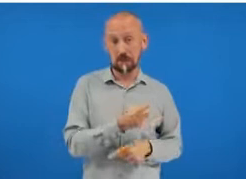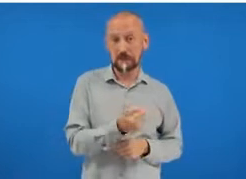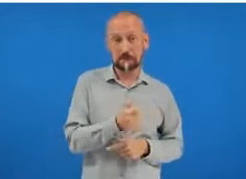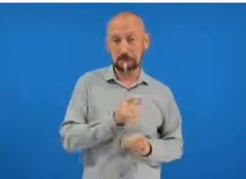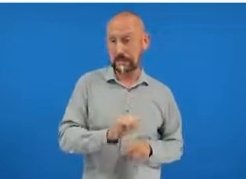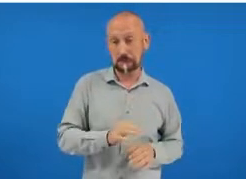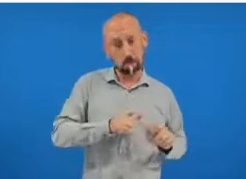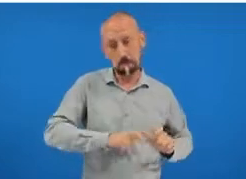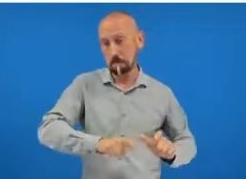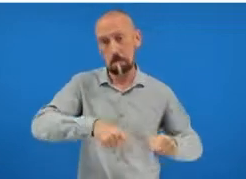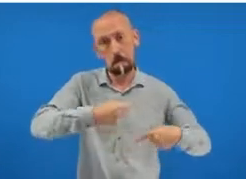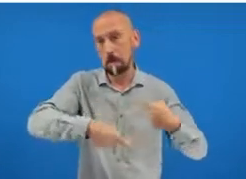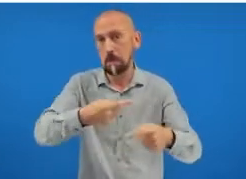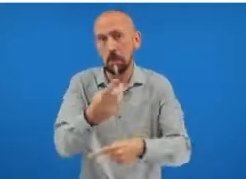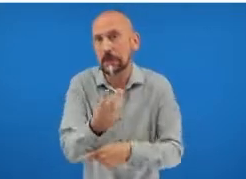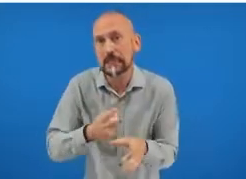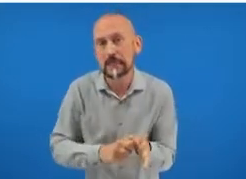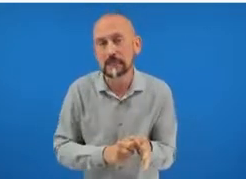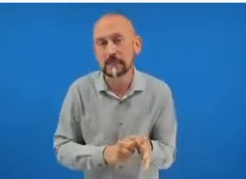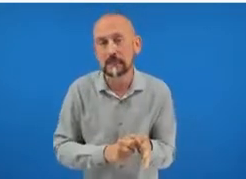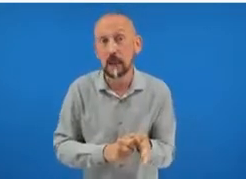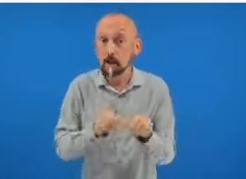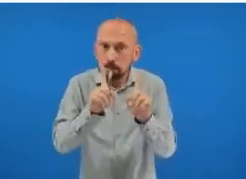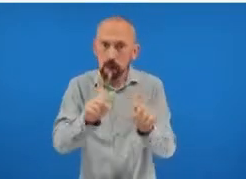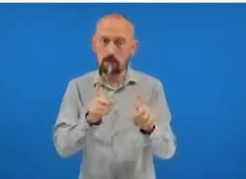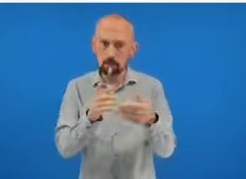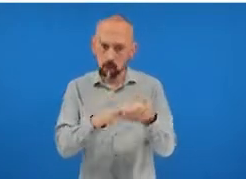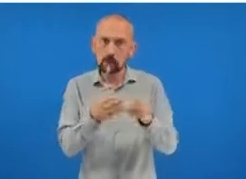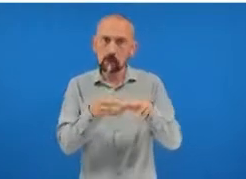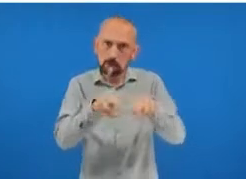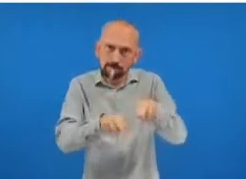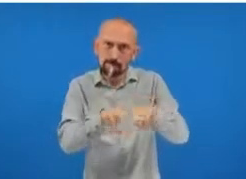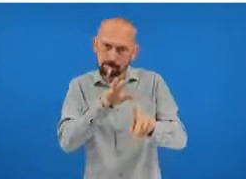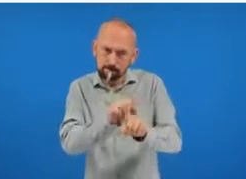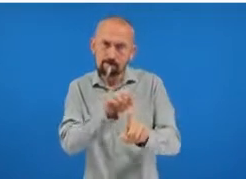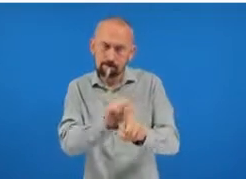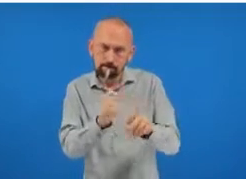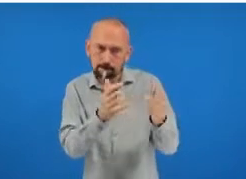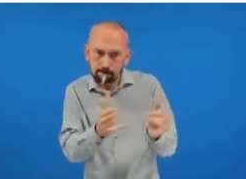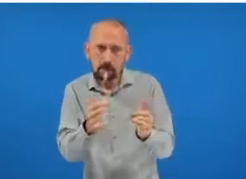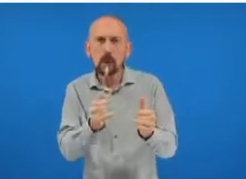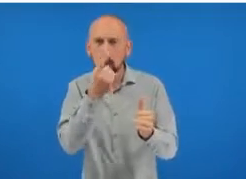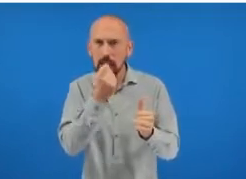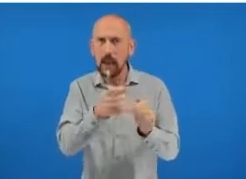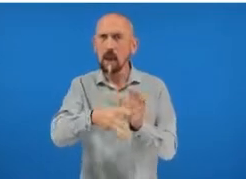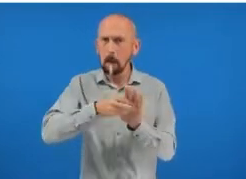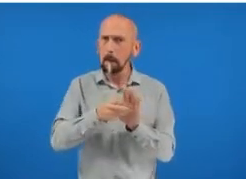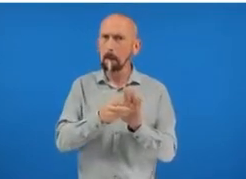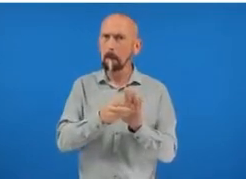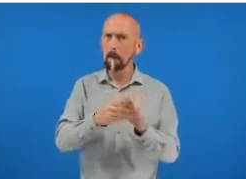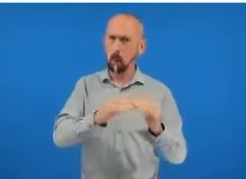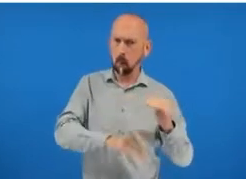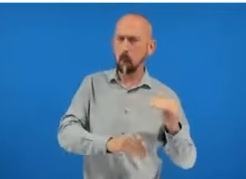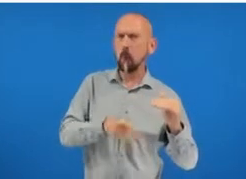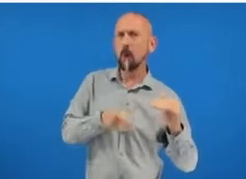But thankfully, because we had outcome monitoring in place, we were able to detect that. And in particular, we were also able to see that